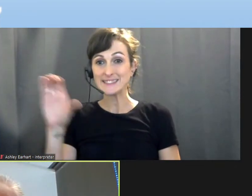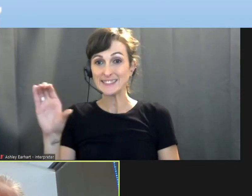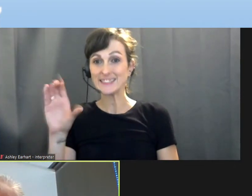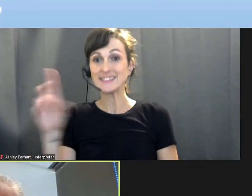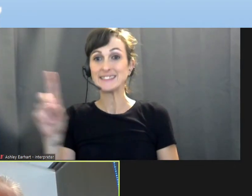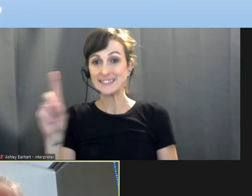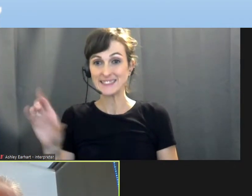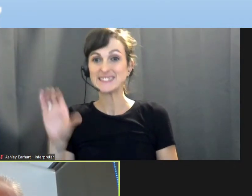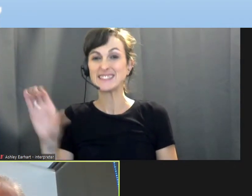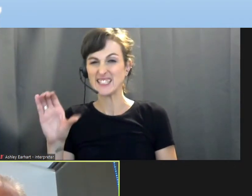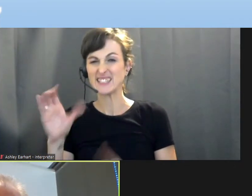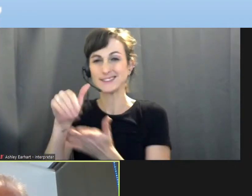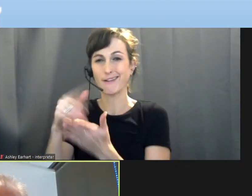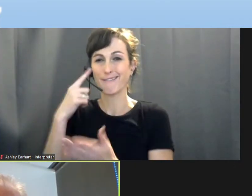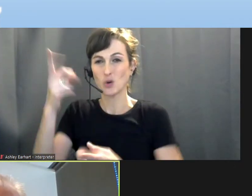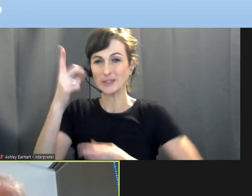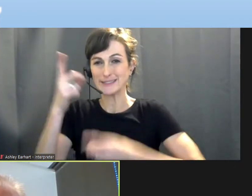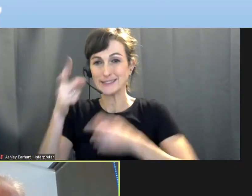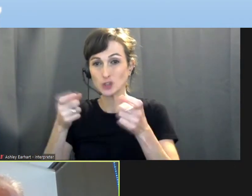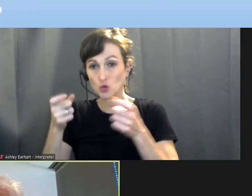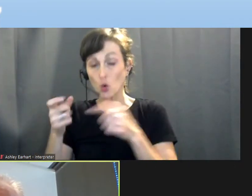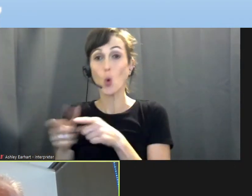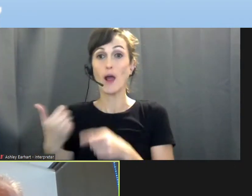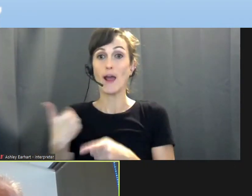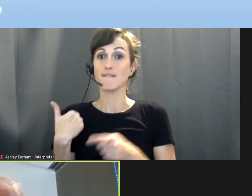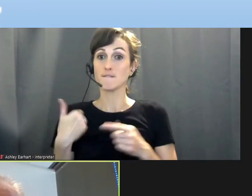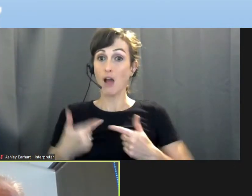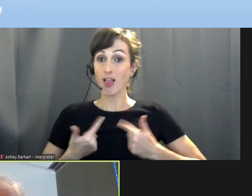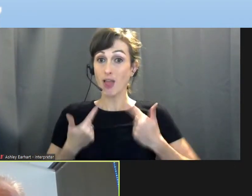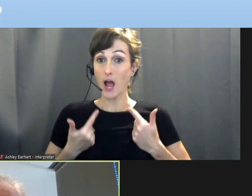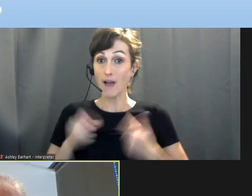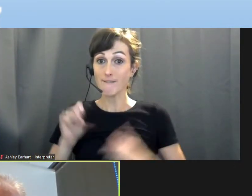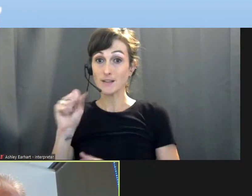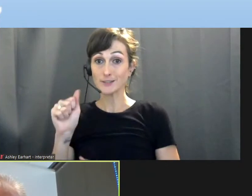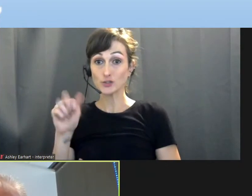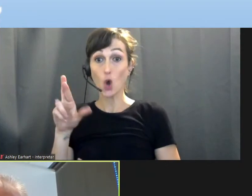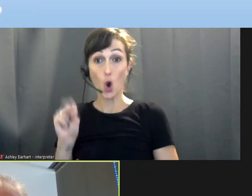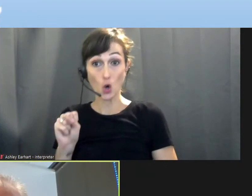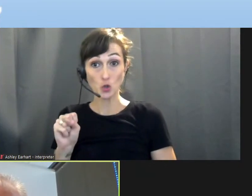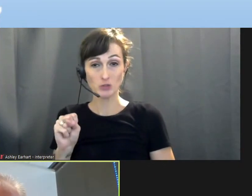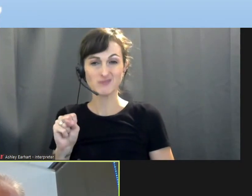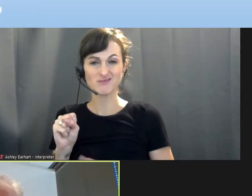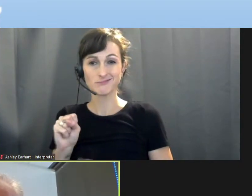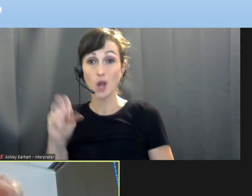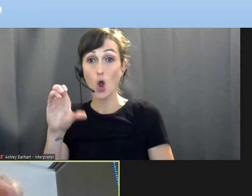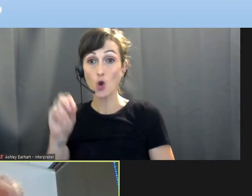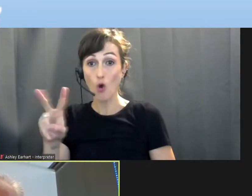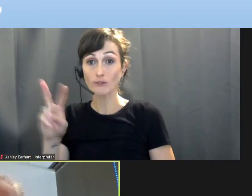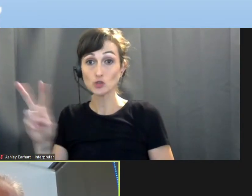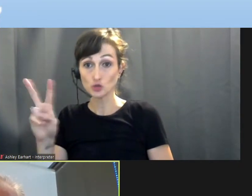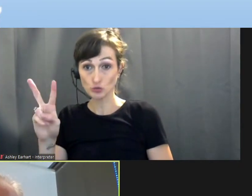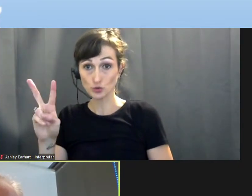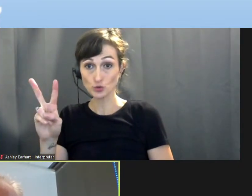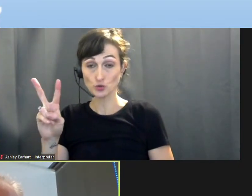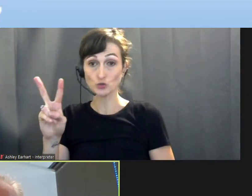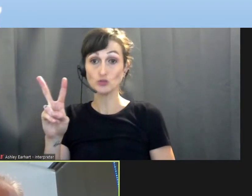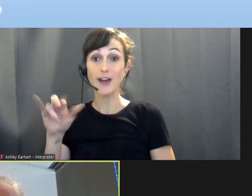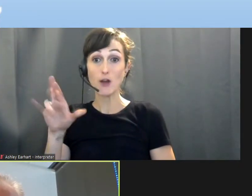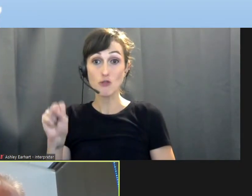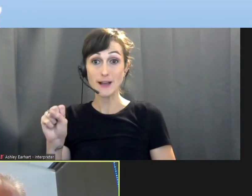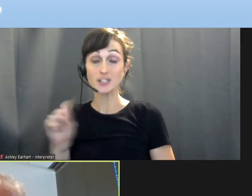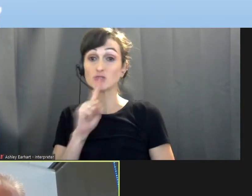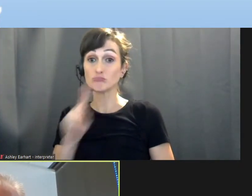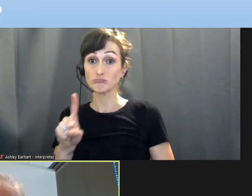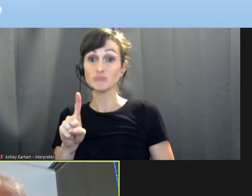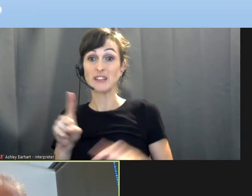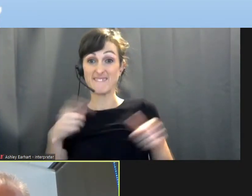Control. And we take a live SARS-CoV-2 virus and we actually release that into